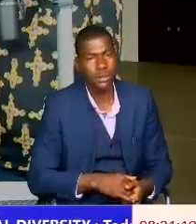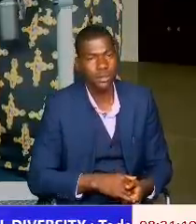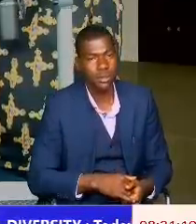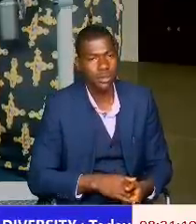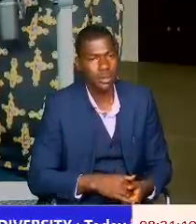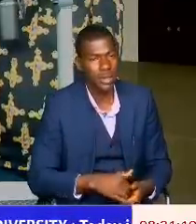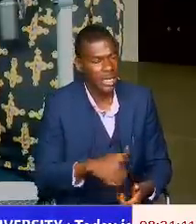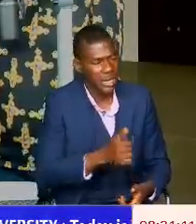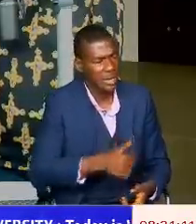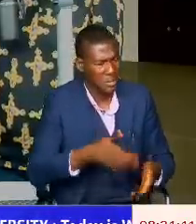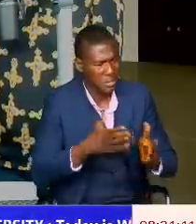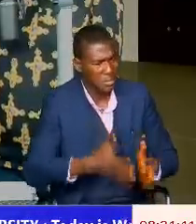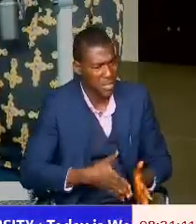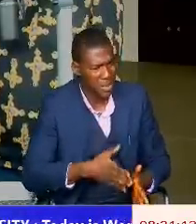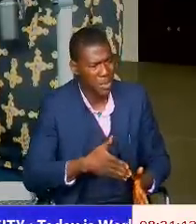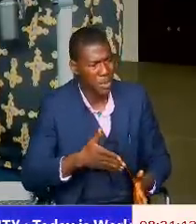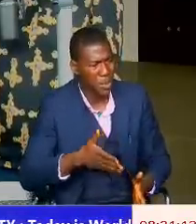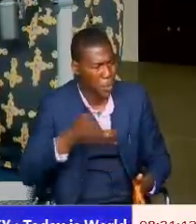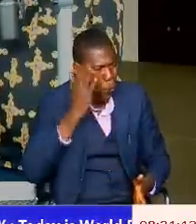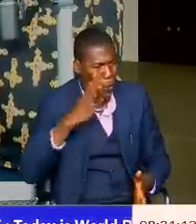anybody go miss you if they kill you?